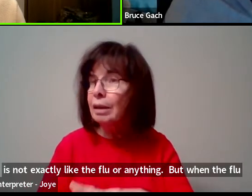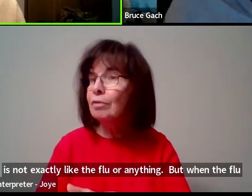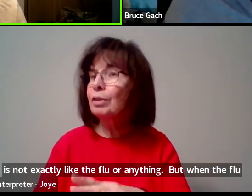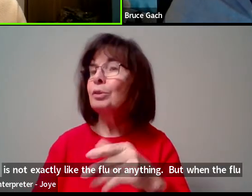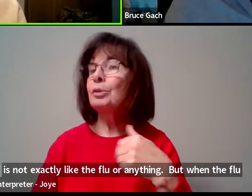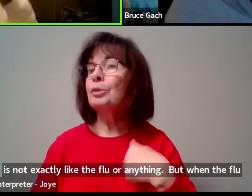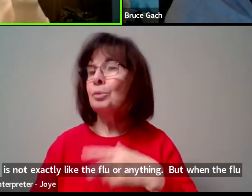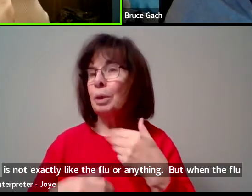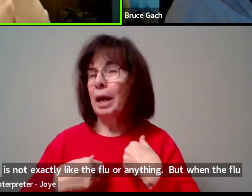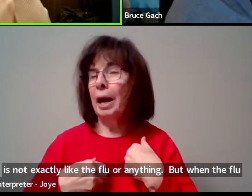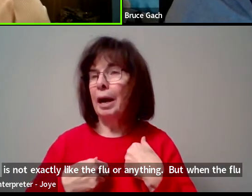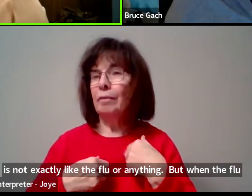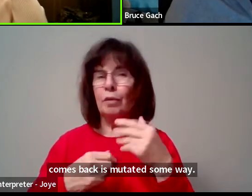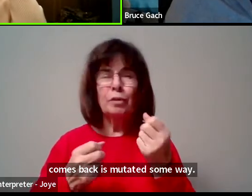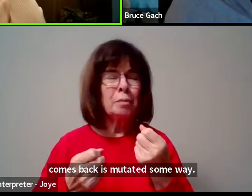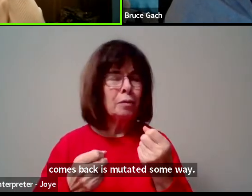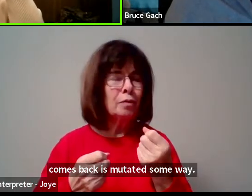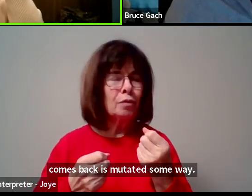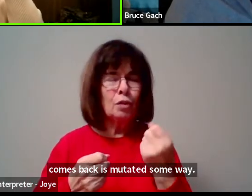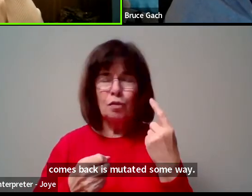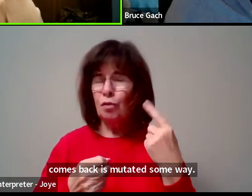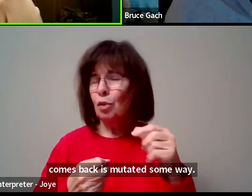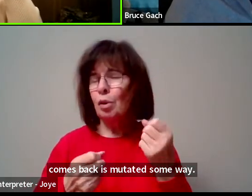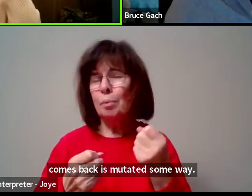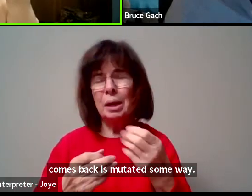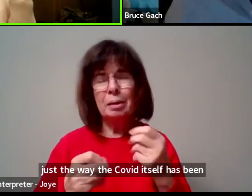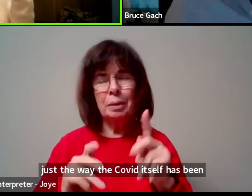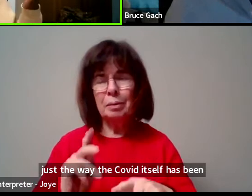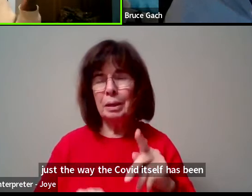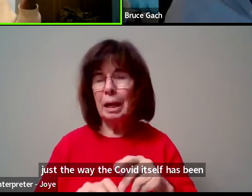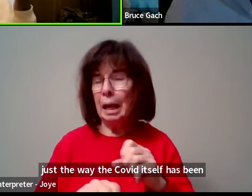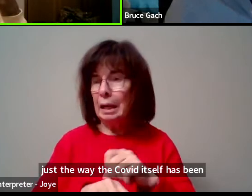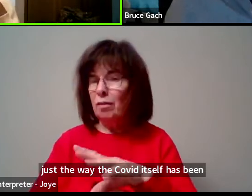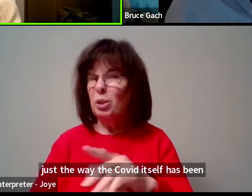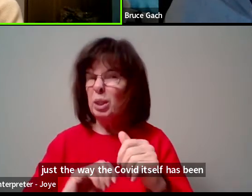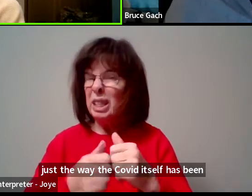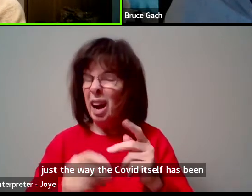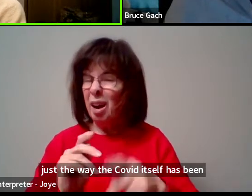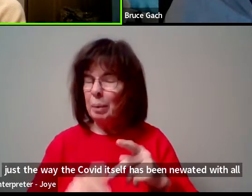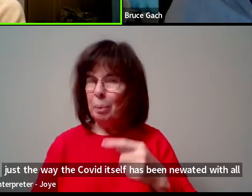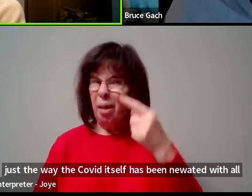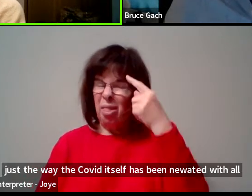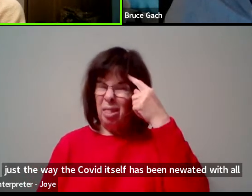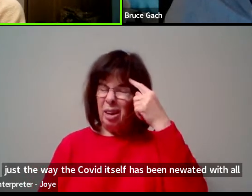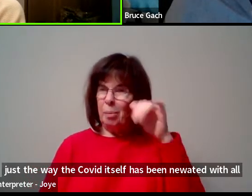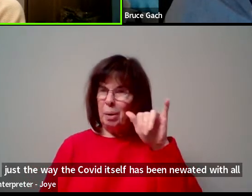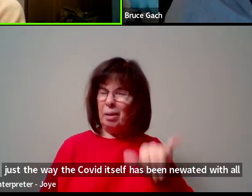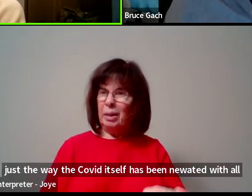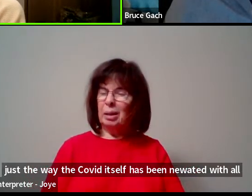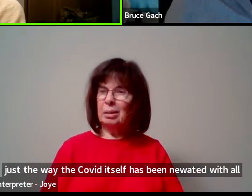lot of people, and influencing how people think about things.